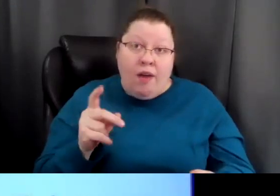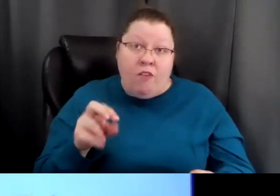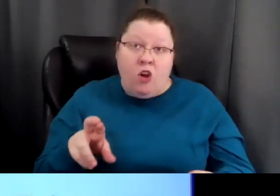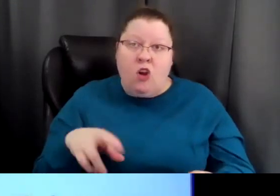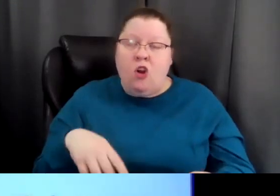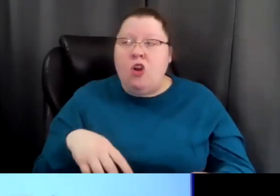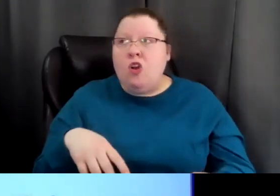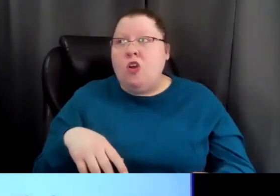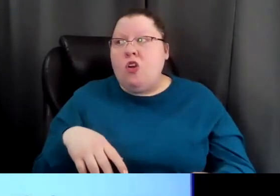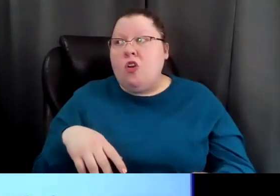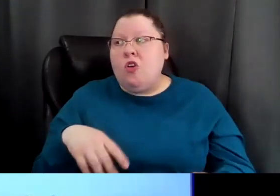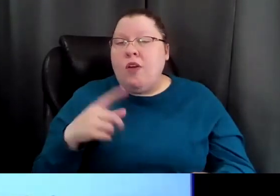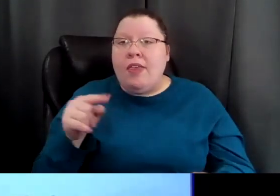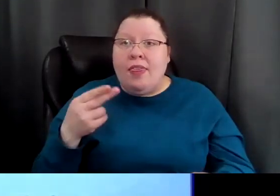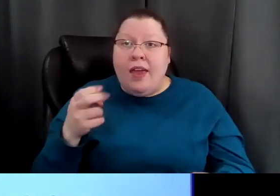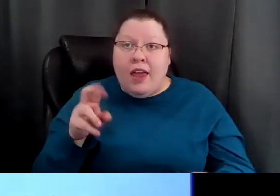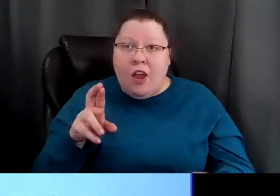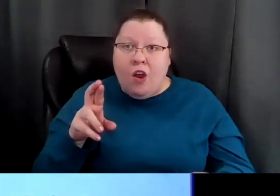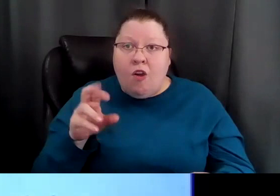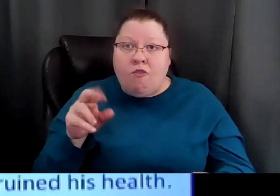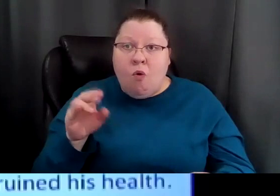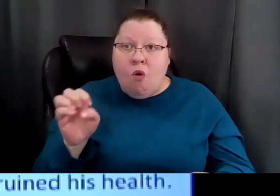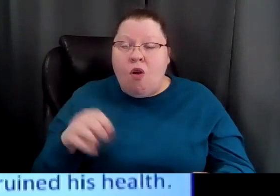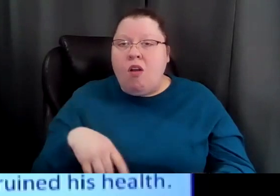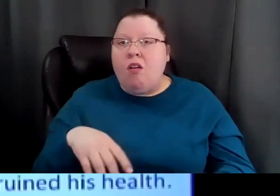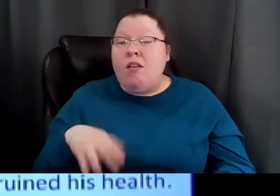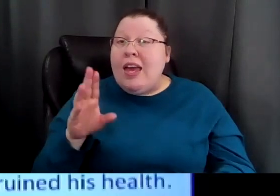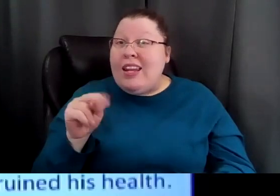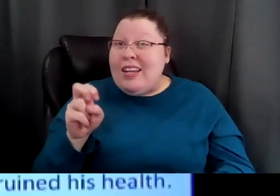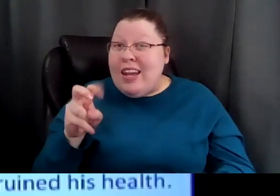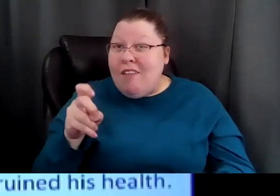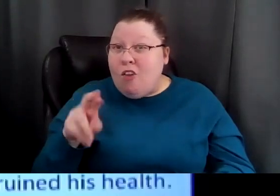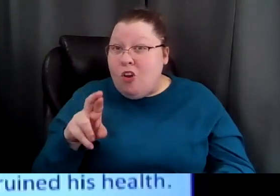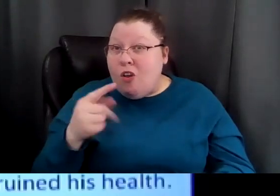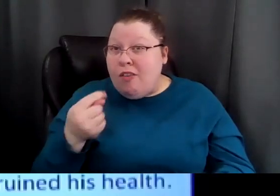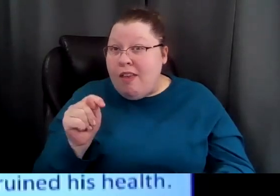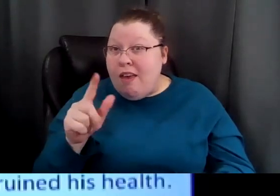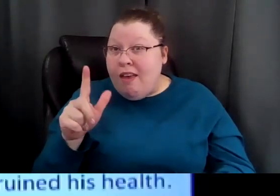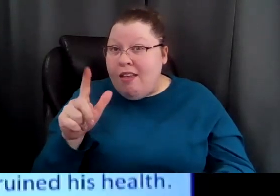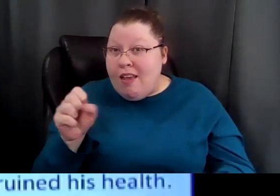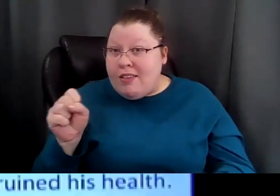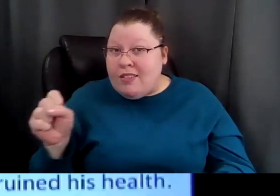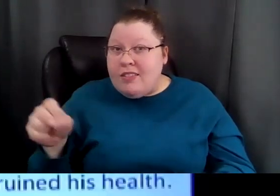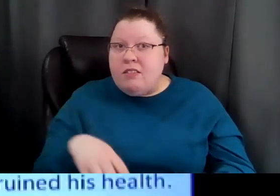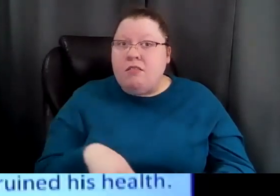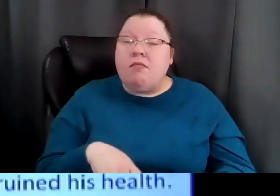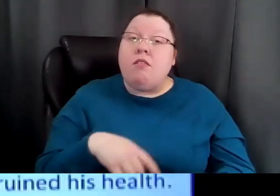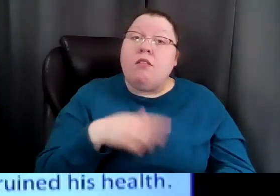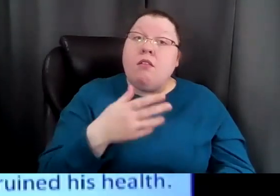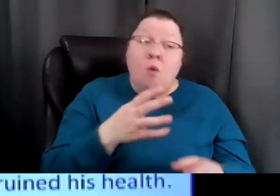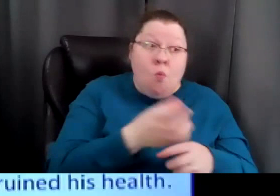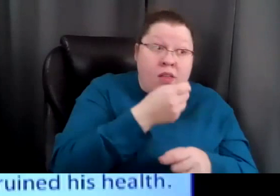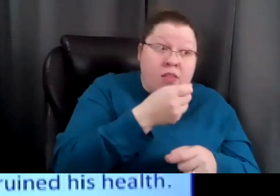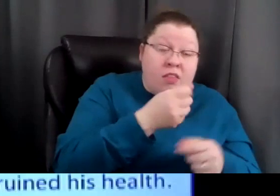therefore, nevertheless? Watch out for those. You might see a sentence like this. He won the race, however, he ruined